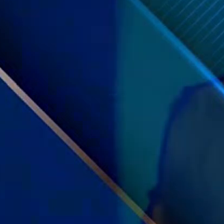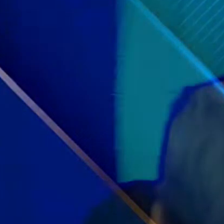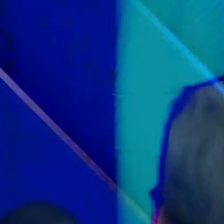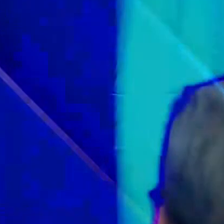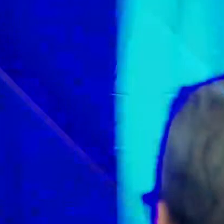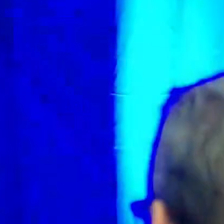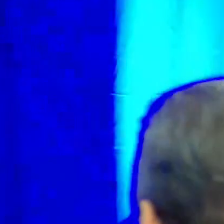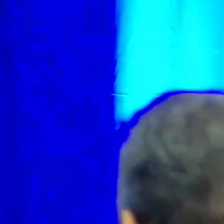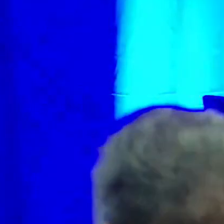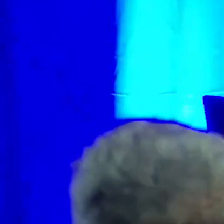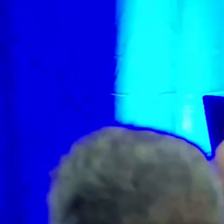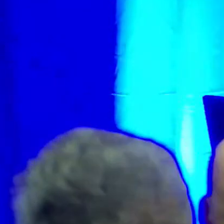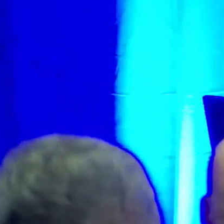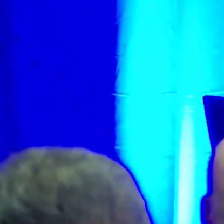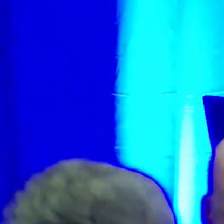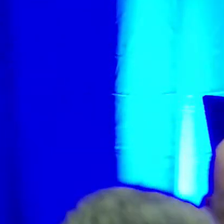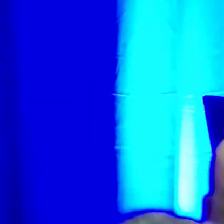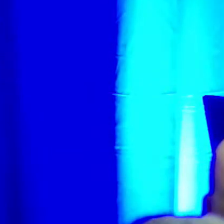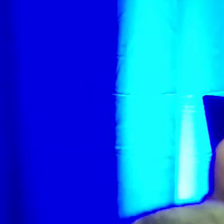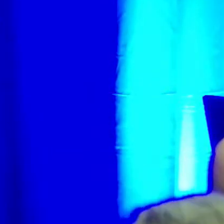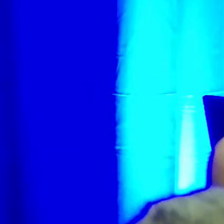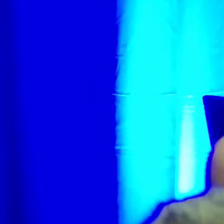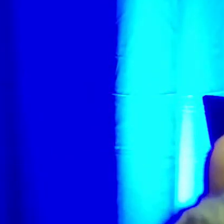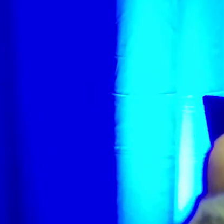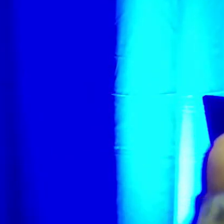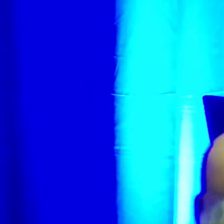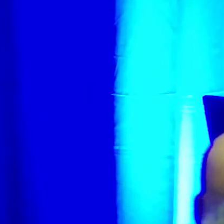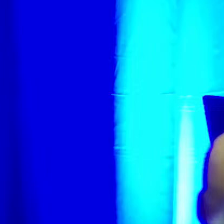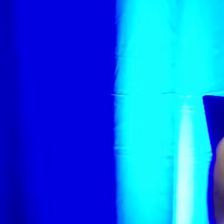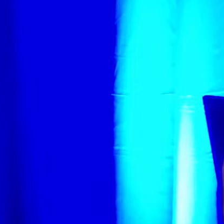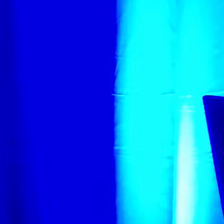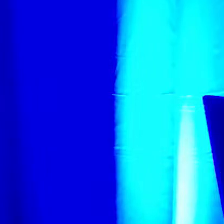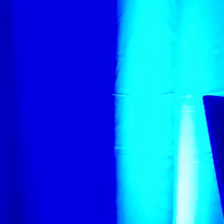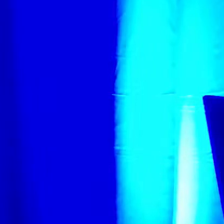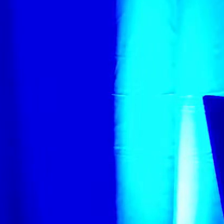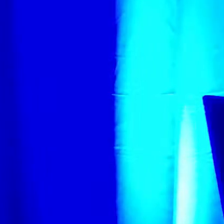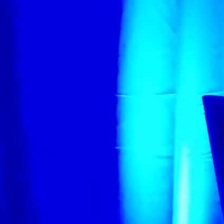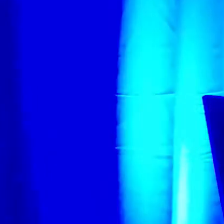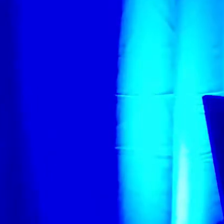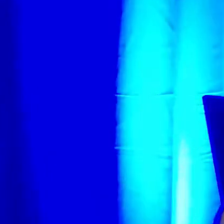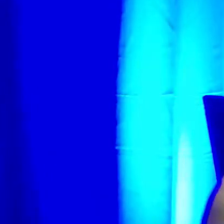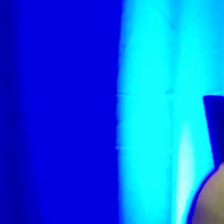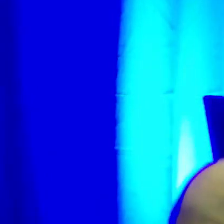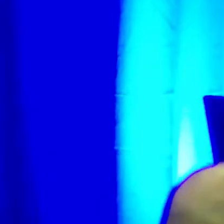Thank you very much. This is a celebration, so you're supposed to make a little bit of noise as well, but thank you for that.